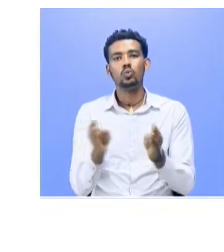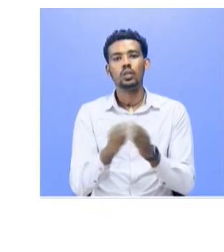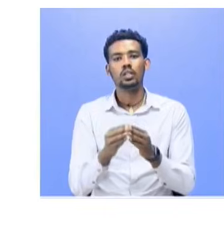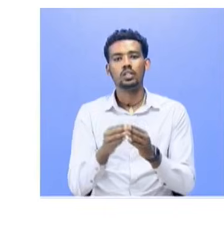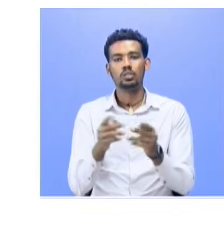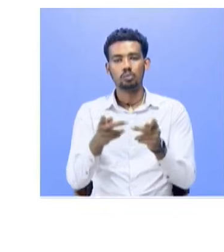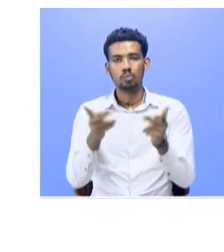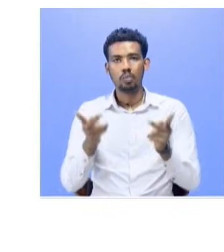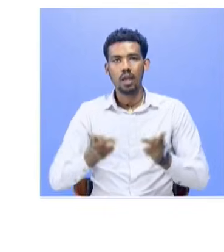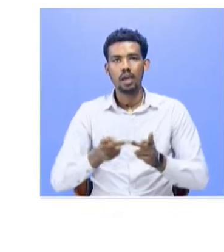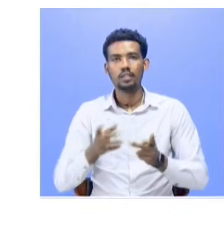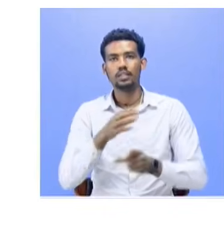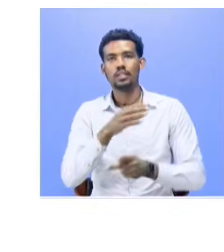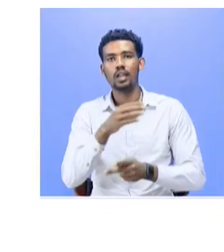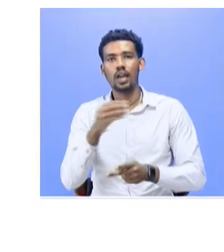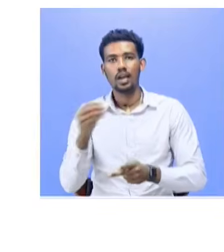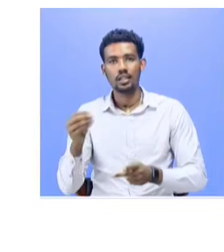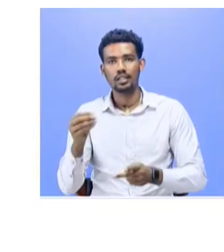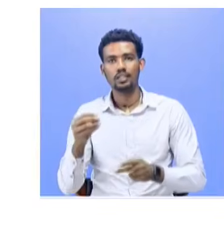and time.